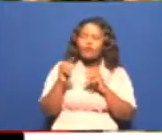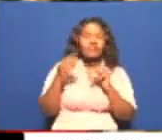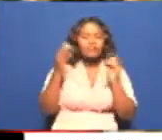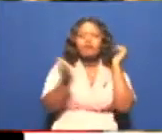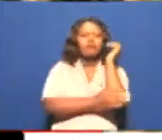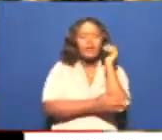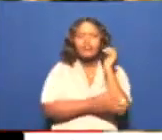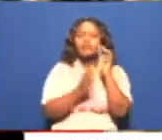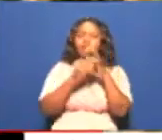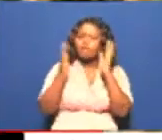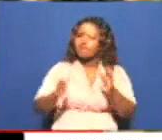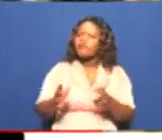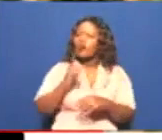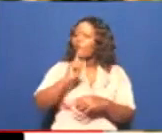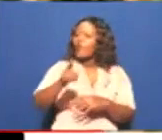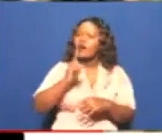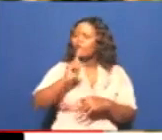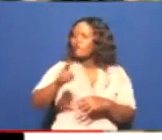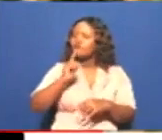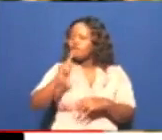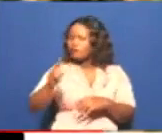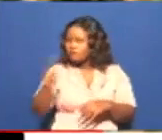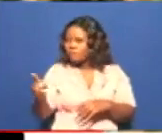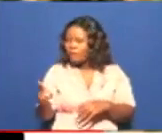Na naomba kwamba watu wa Trans Nzoia